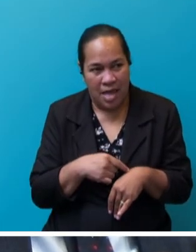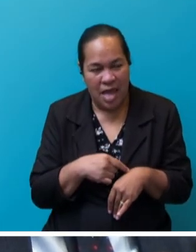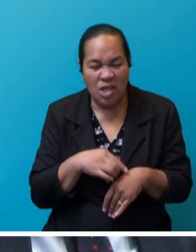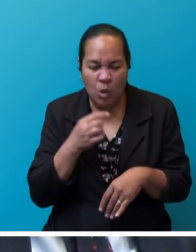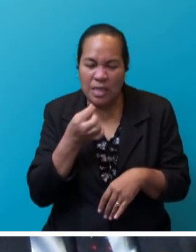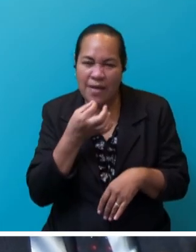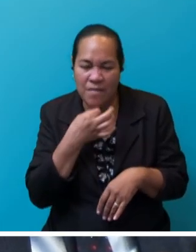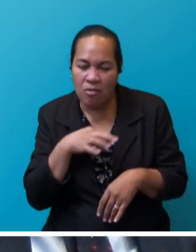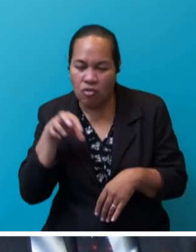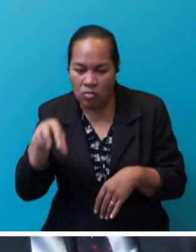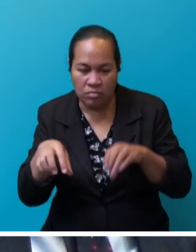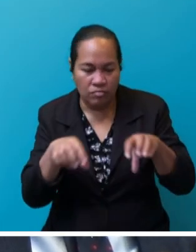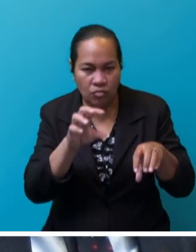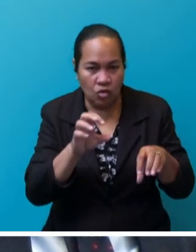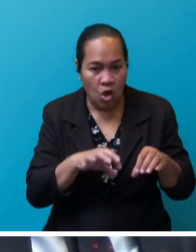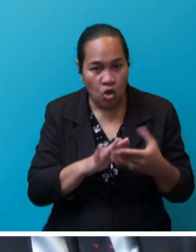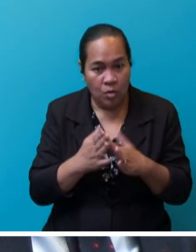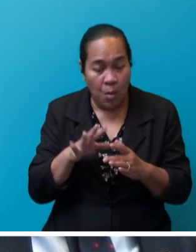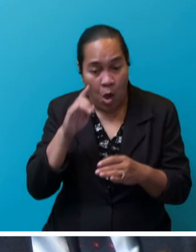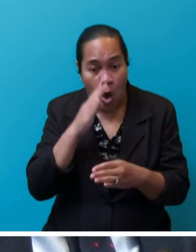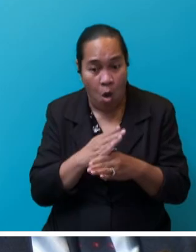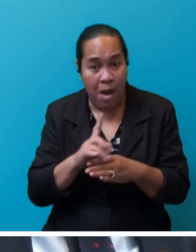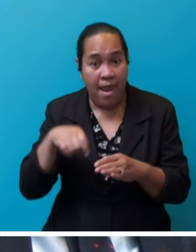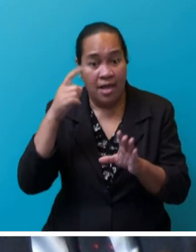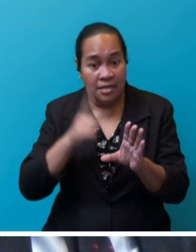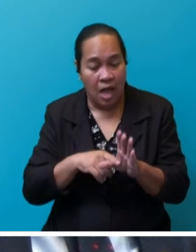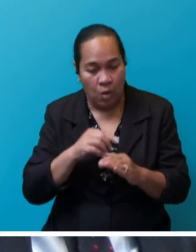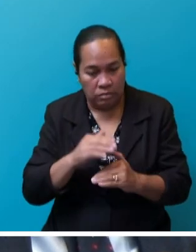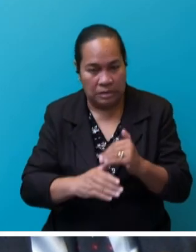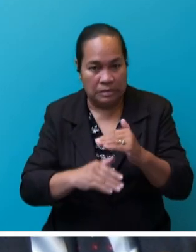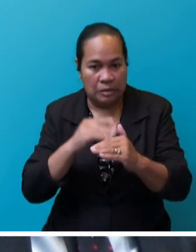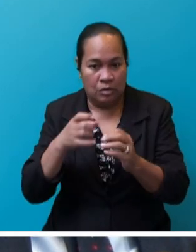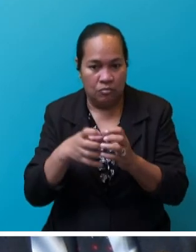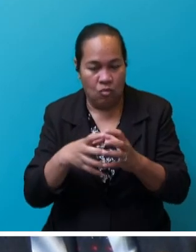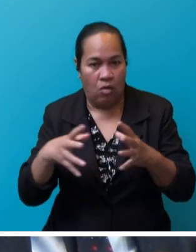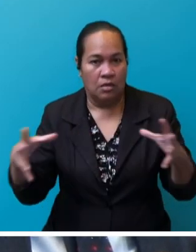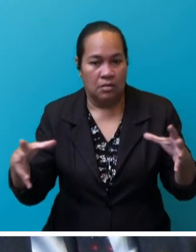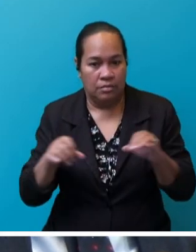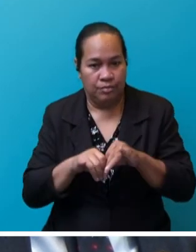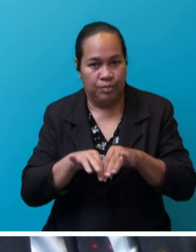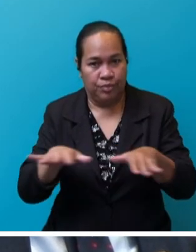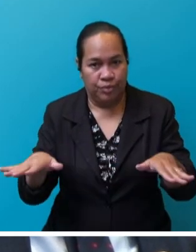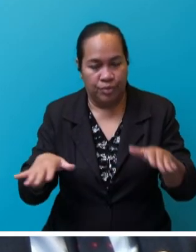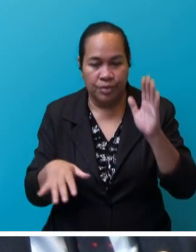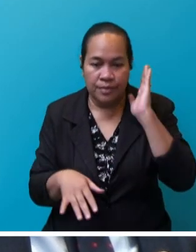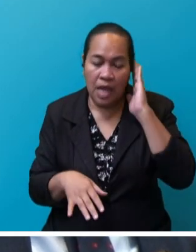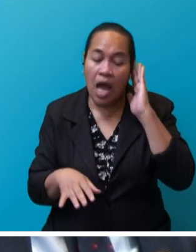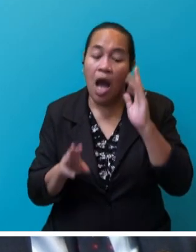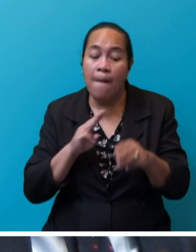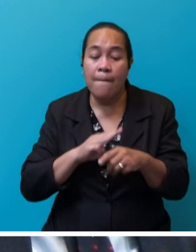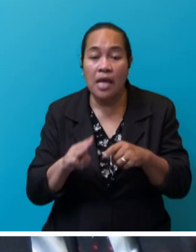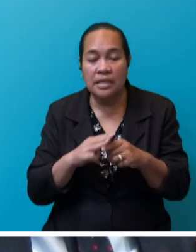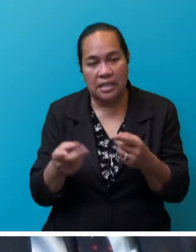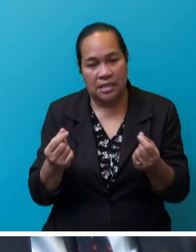communities, but we hope we can build on it for nationwide awareness and campaigns in the coming year. Our message is simple: